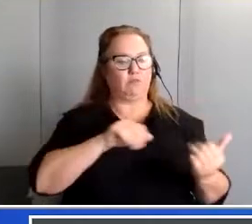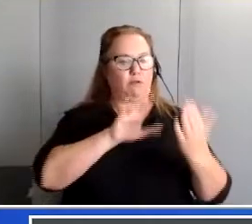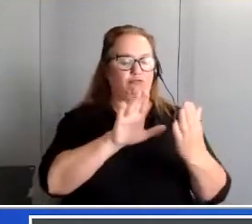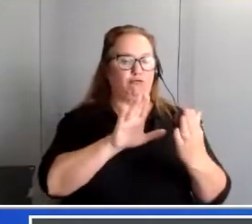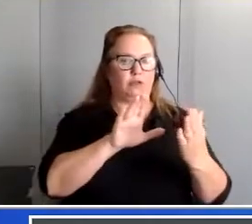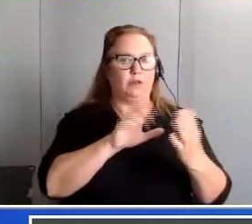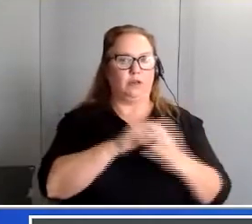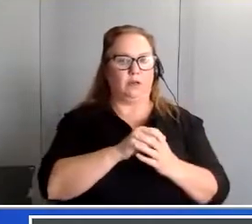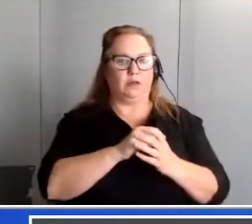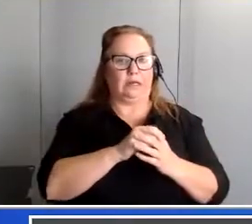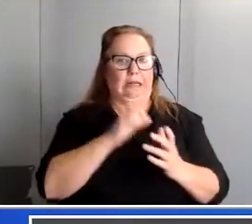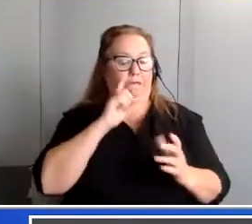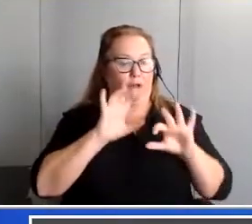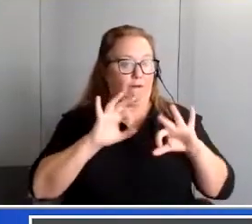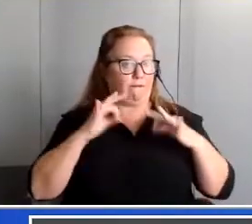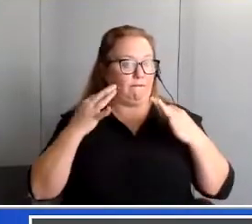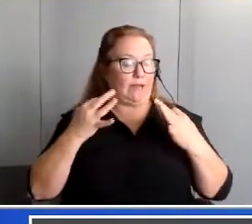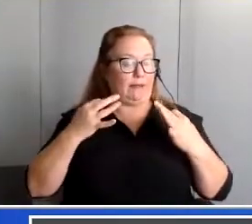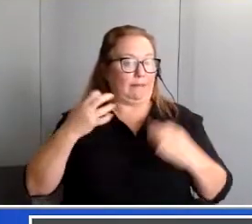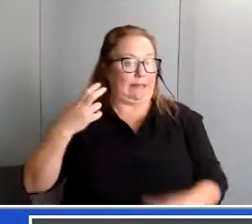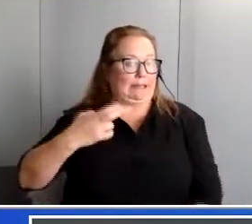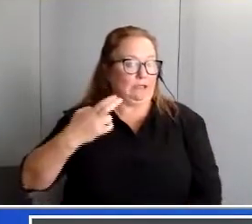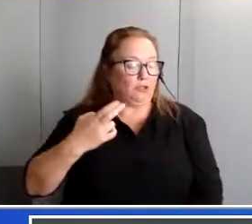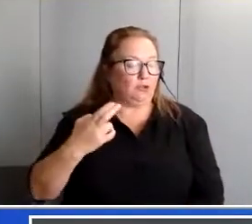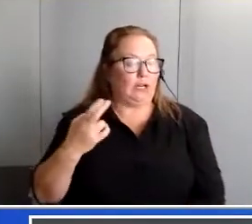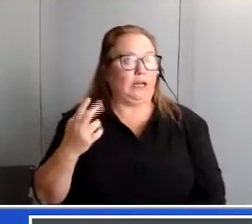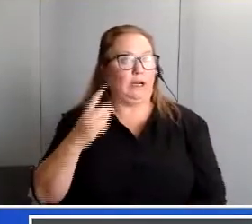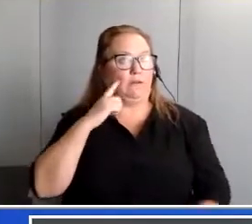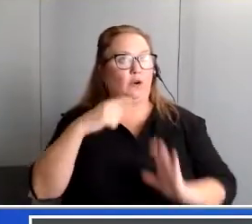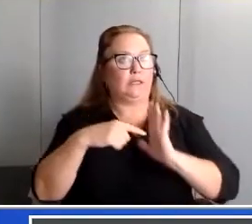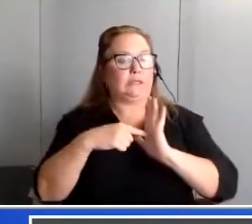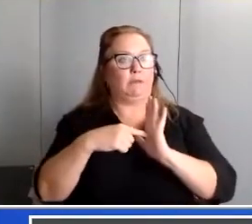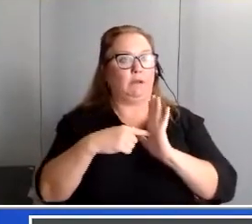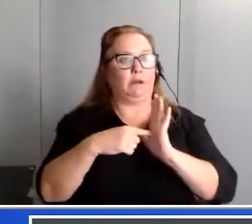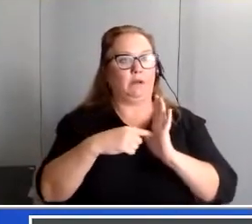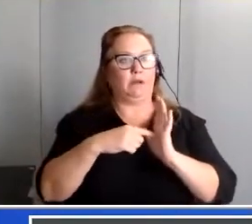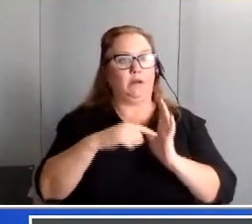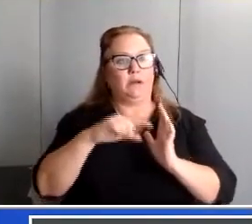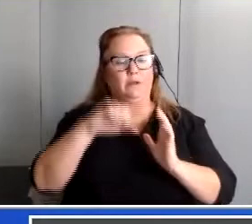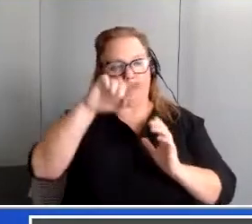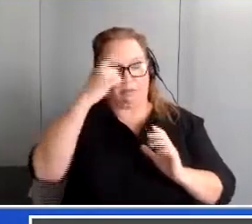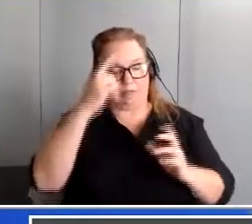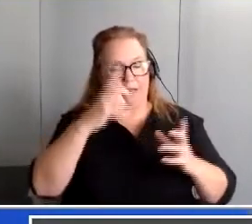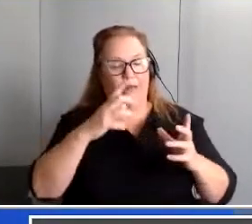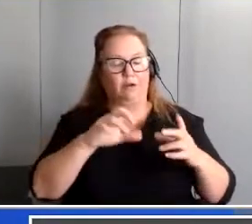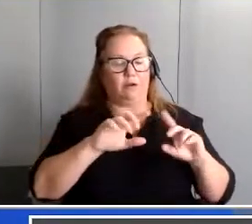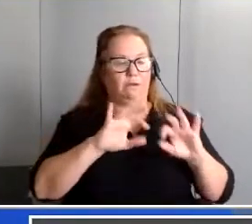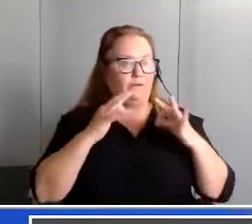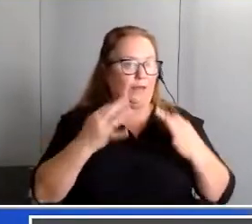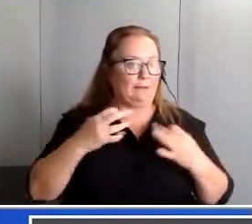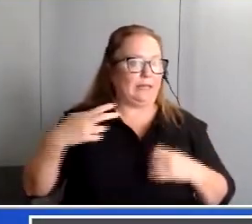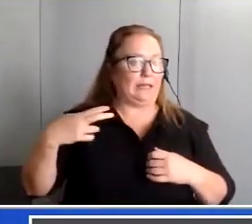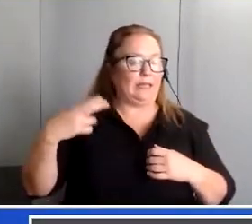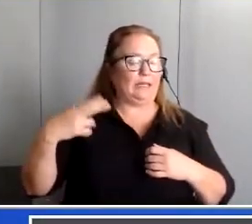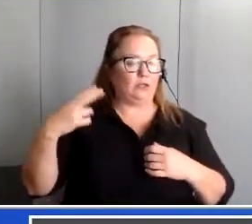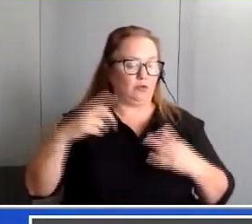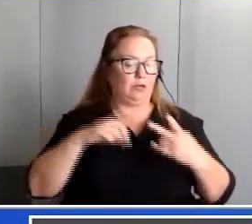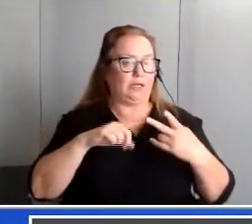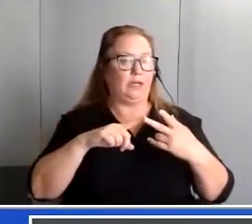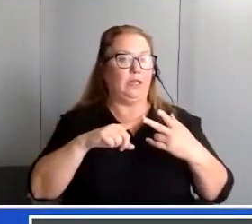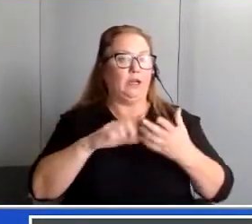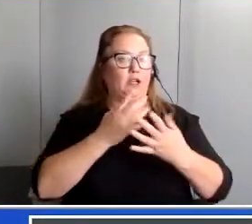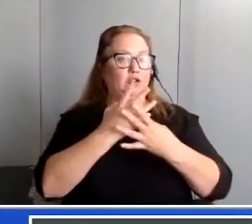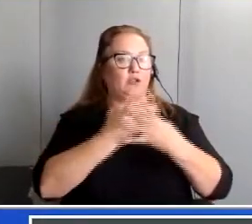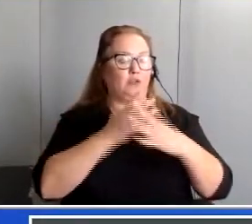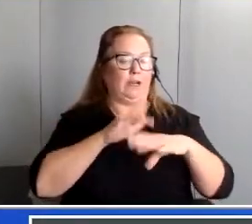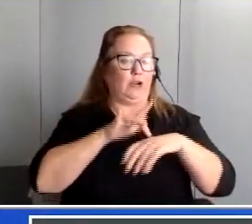So if you have a family history, for instance, like if you're African American race, you got a family history, you actually start screening a little bit earlier than